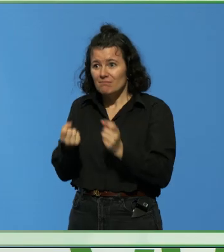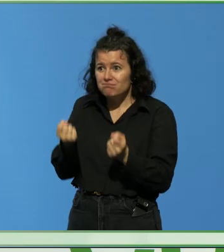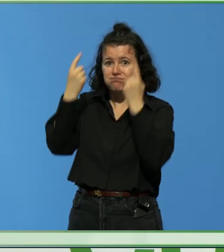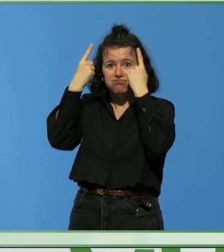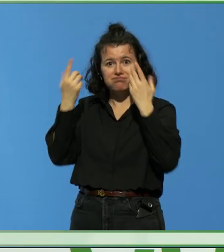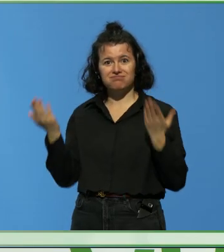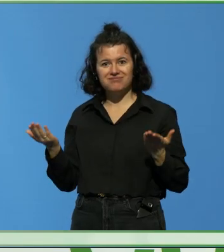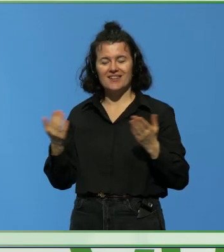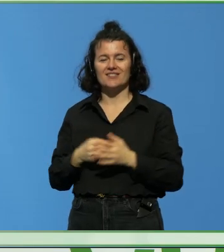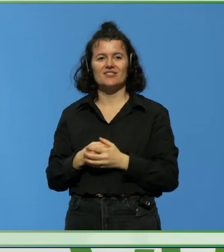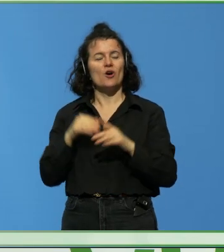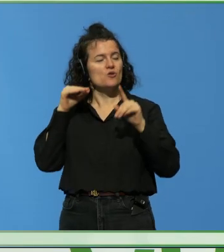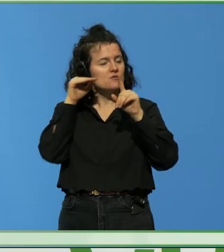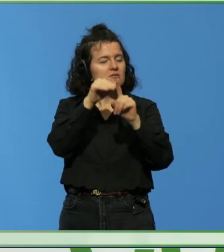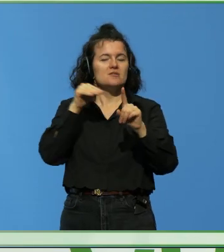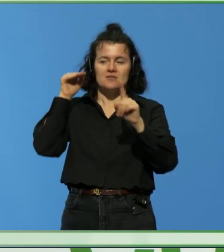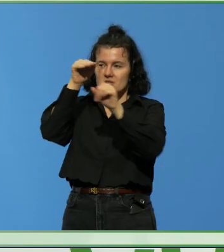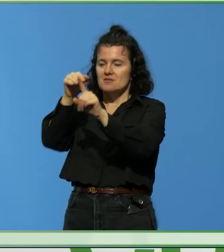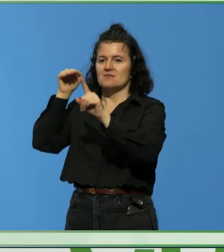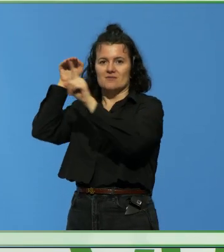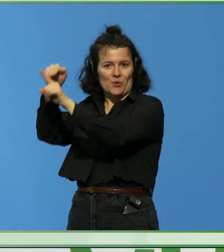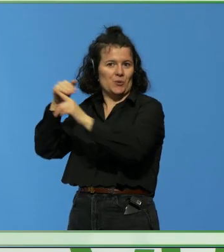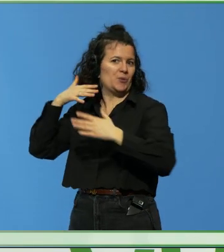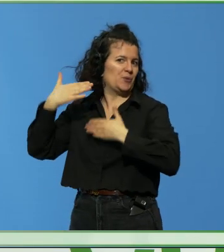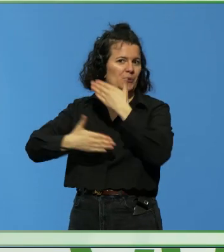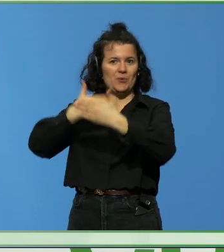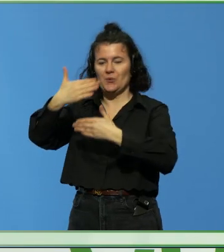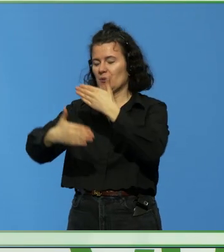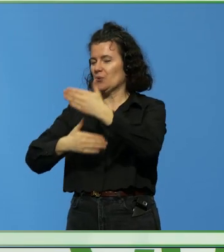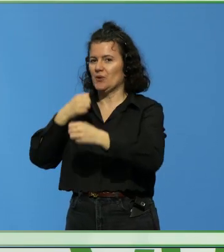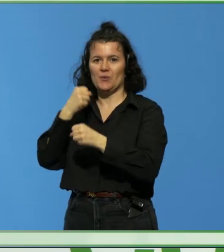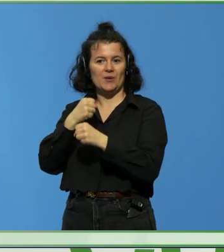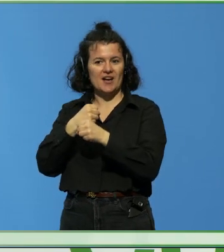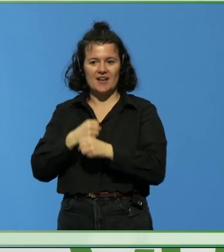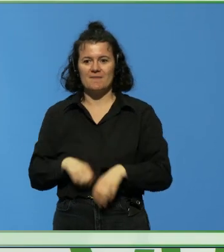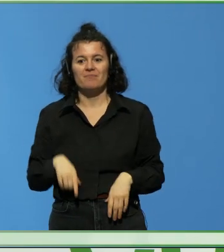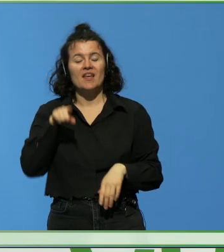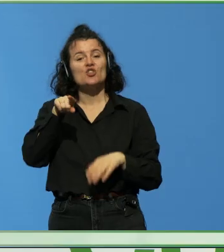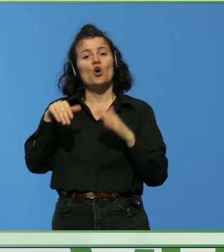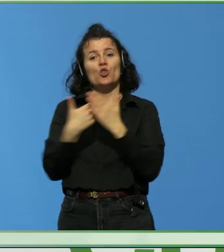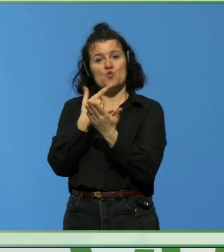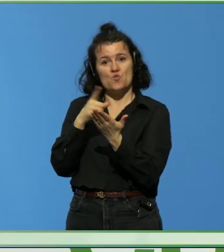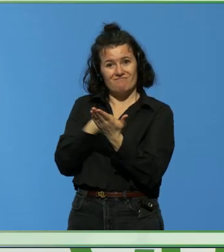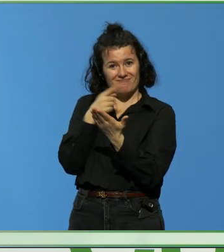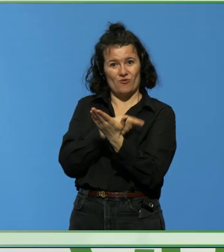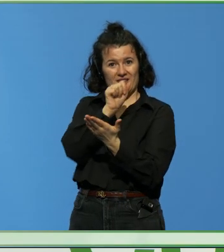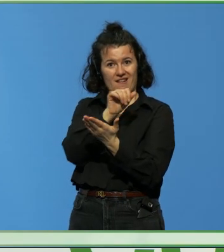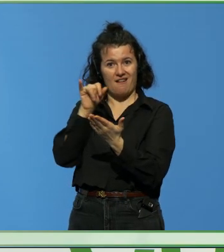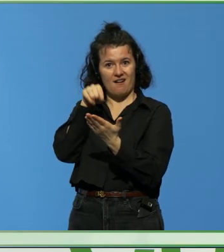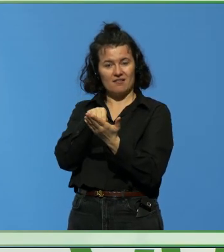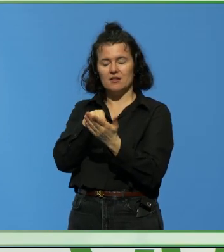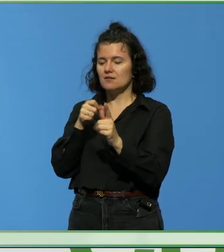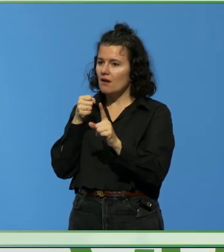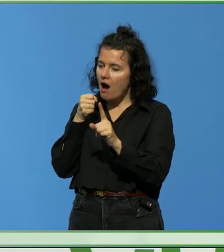The impact of that tech, like new AI, was so huge that women with disabilities were feeling